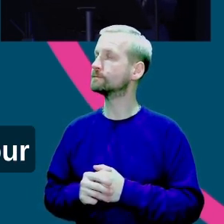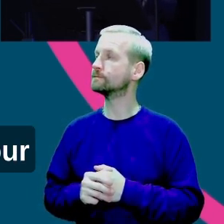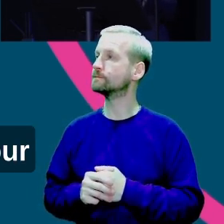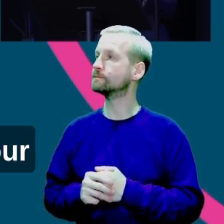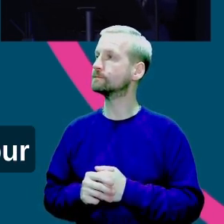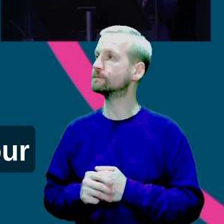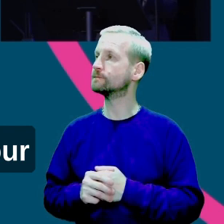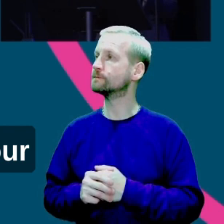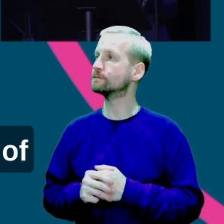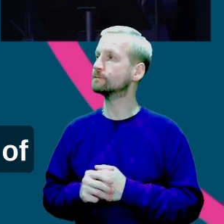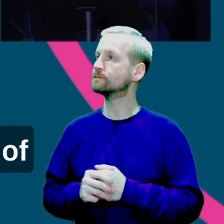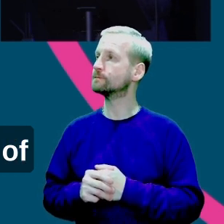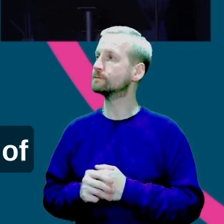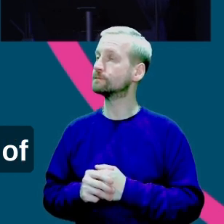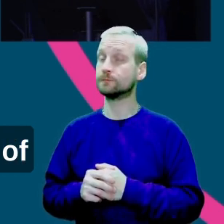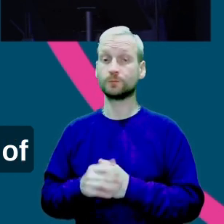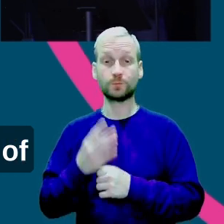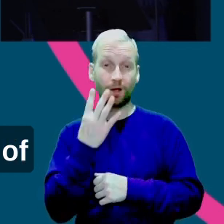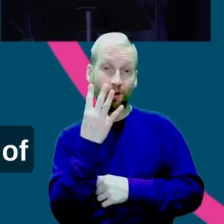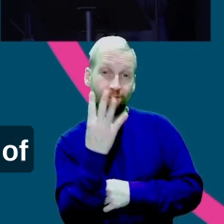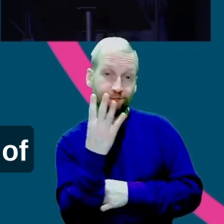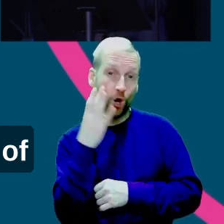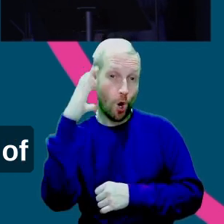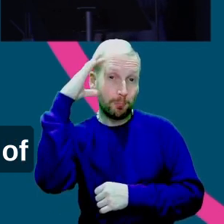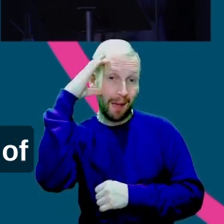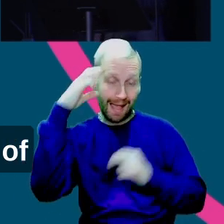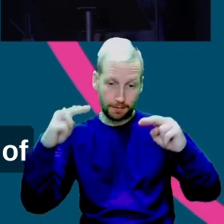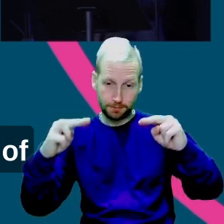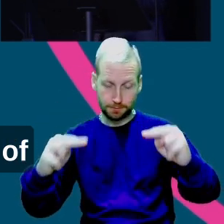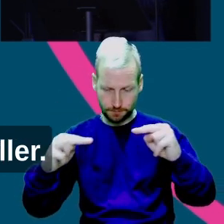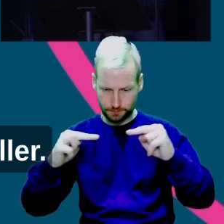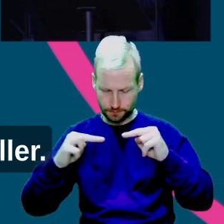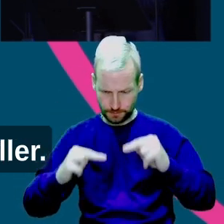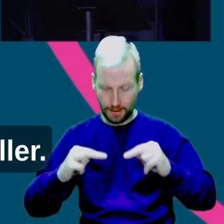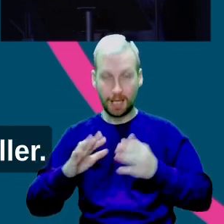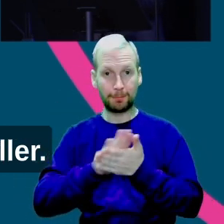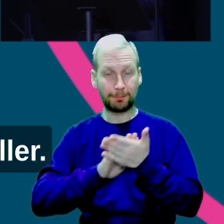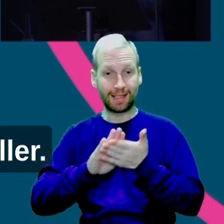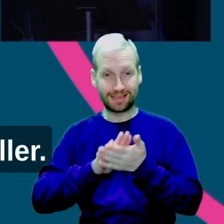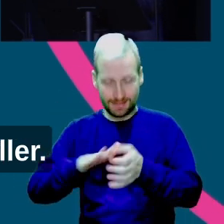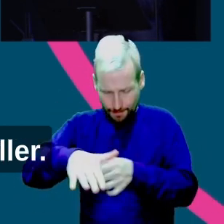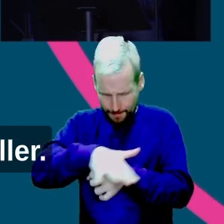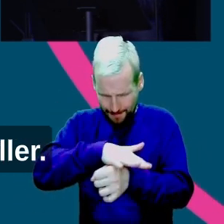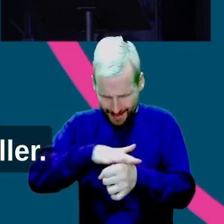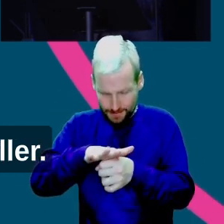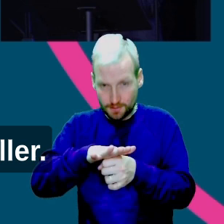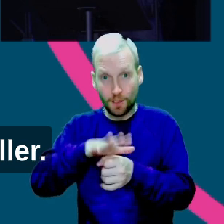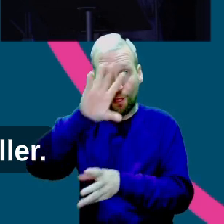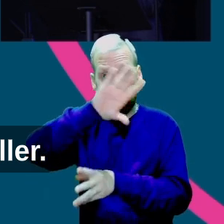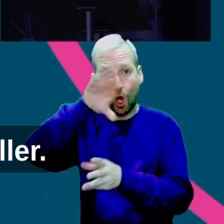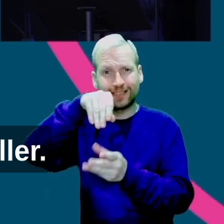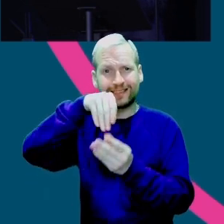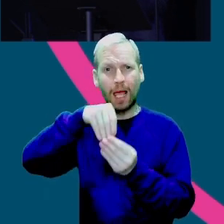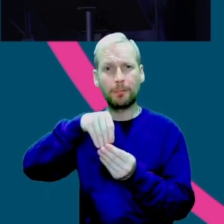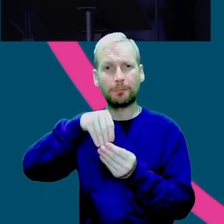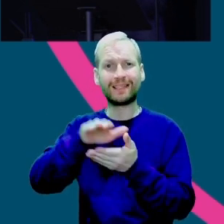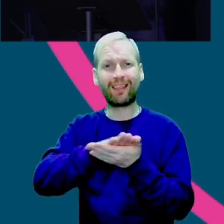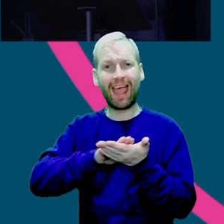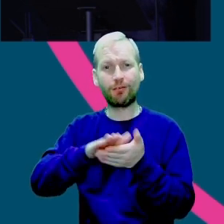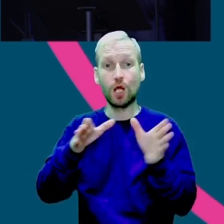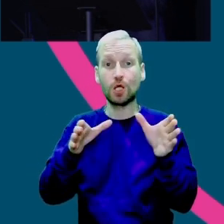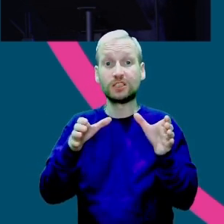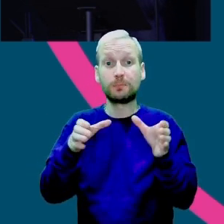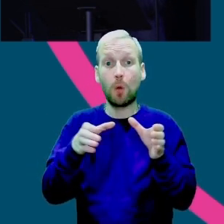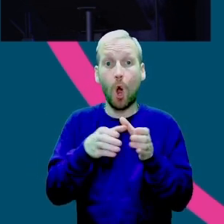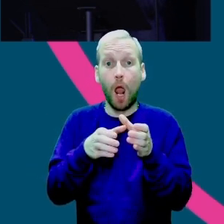the 4-bedded bays was that it does make the footprint of the decant ward or the concept ward slightly smaller, and